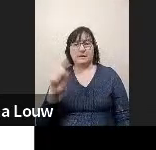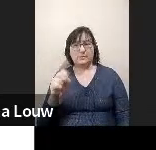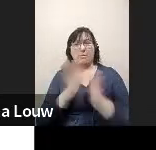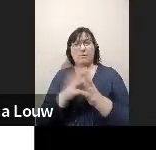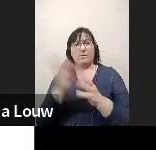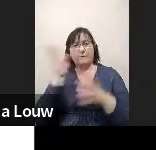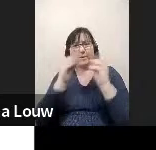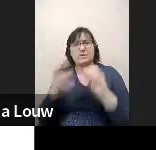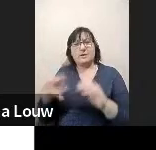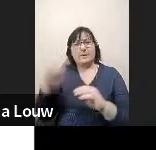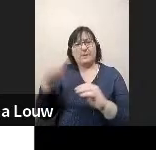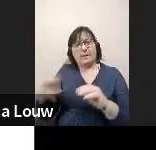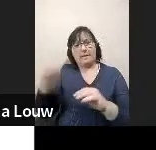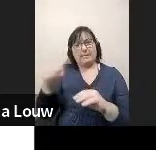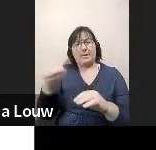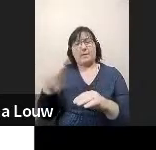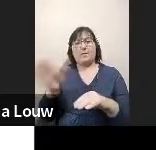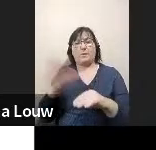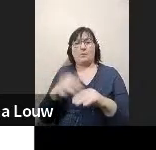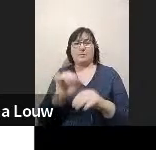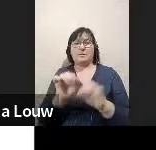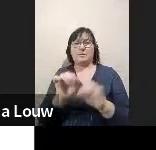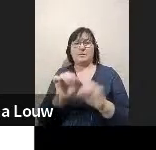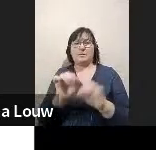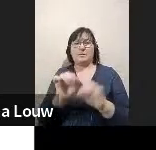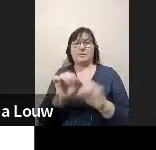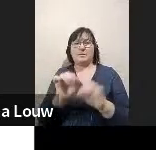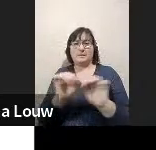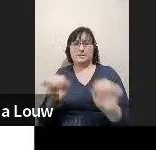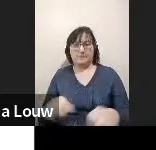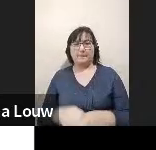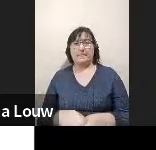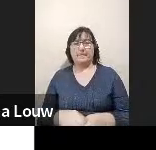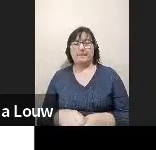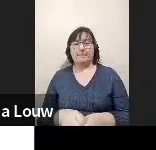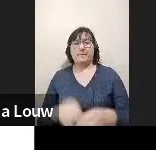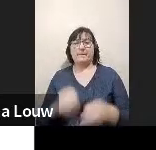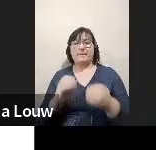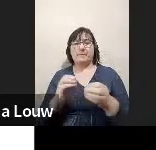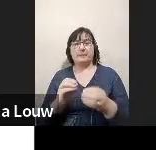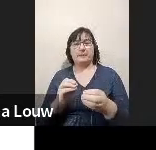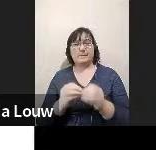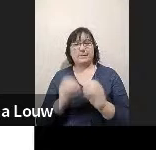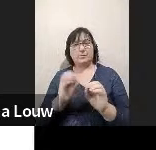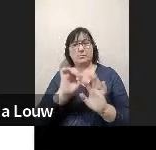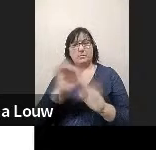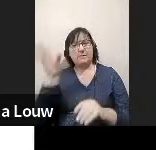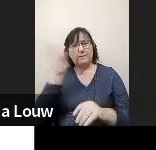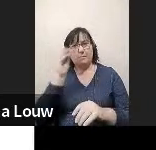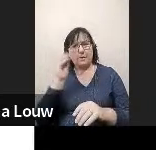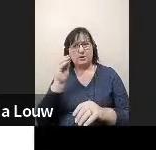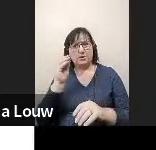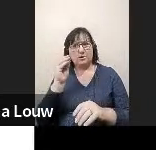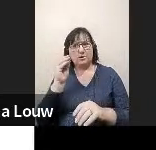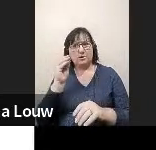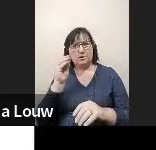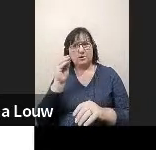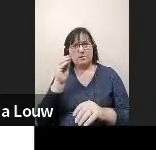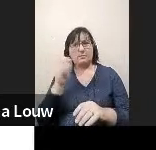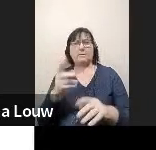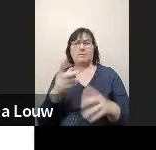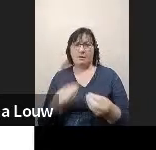system. The next thing is to ensure that the entity details are up to date. So when we talk about up to date, we're talking about if, for example, a